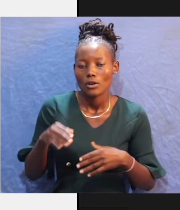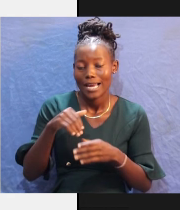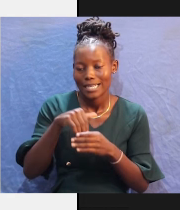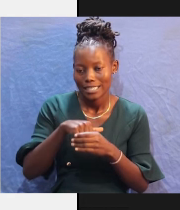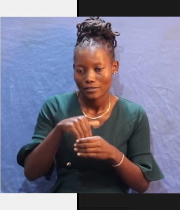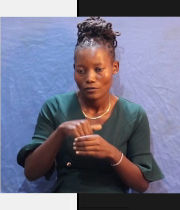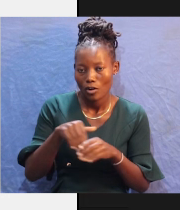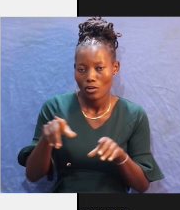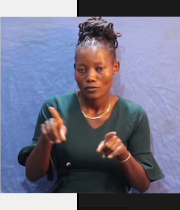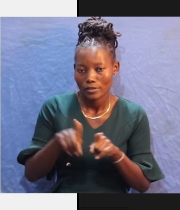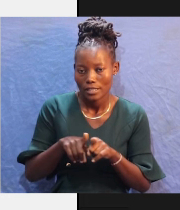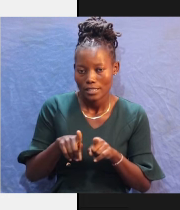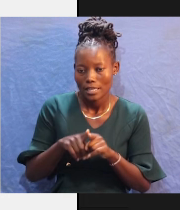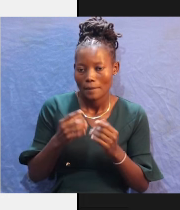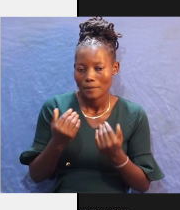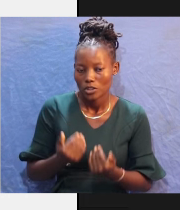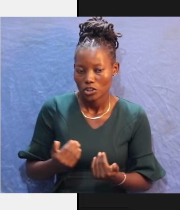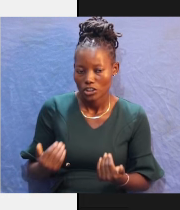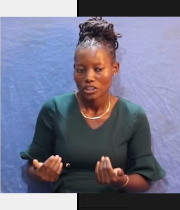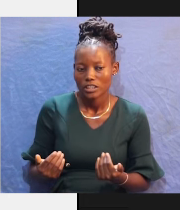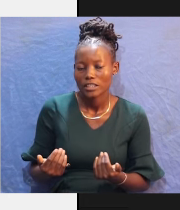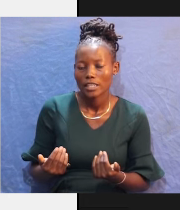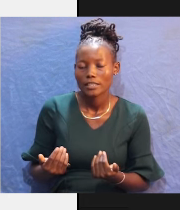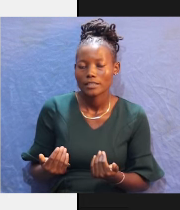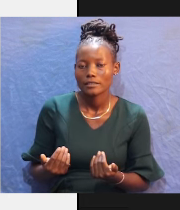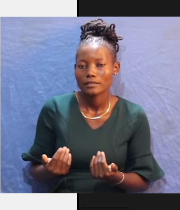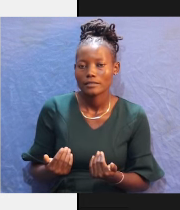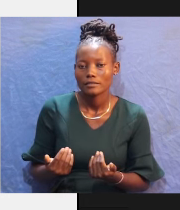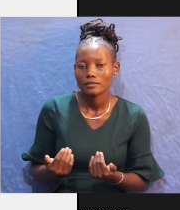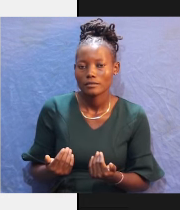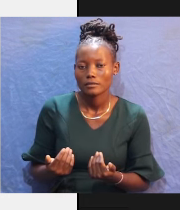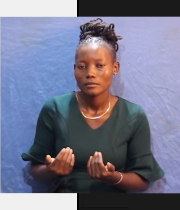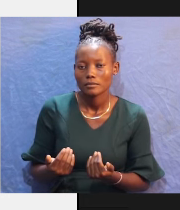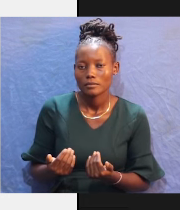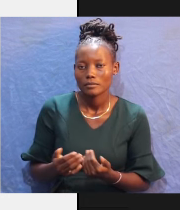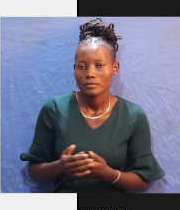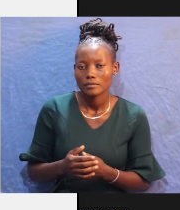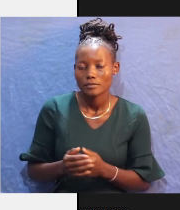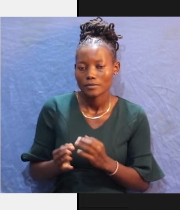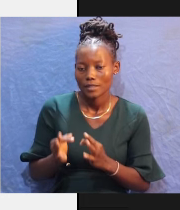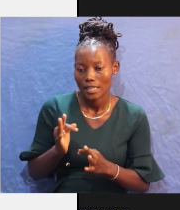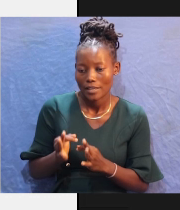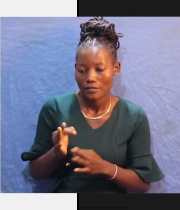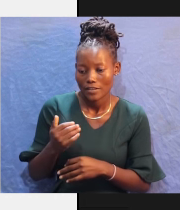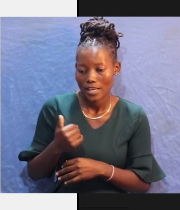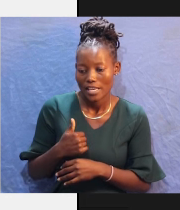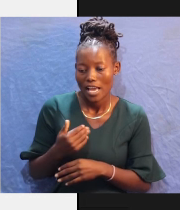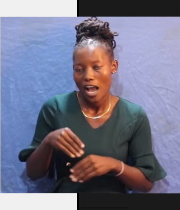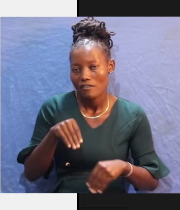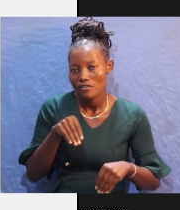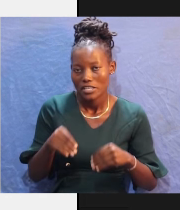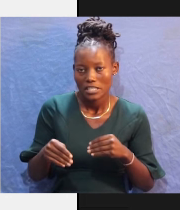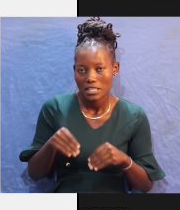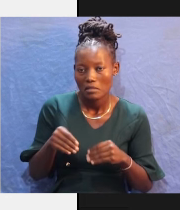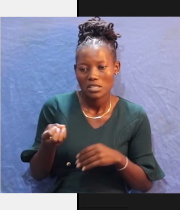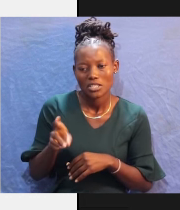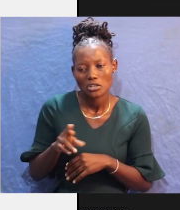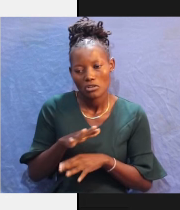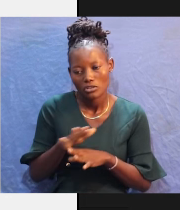decent work, which skills does he or she need to develop in order to be a better employee